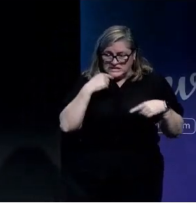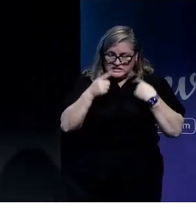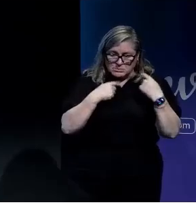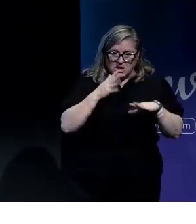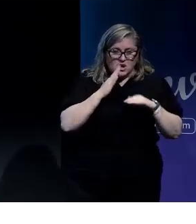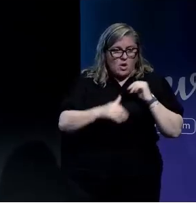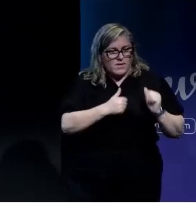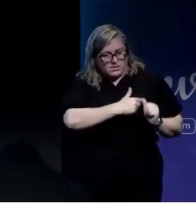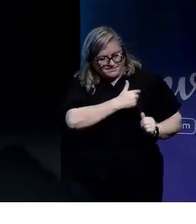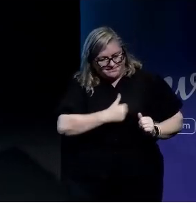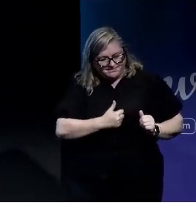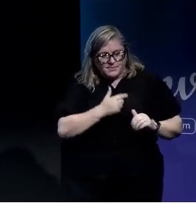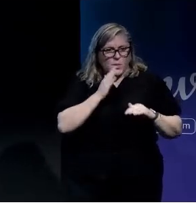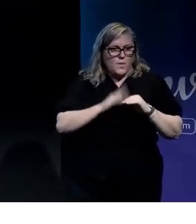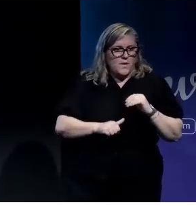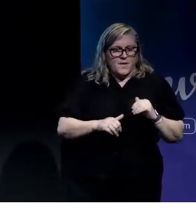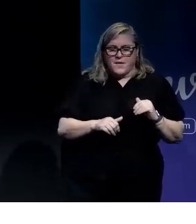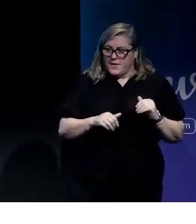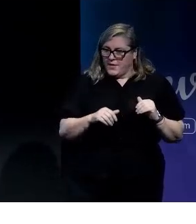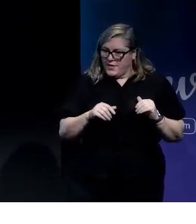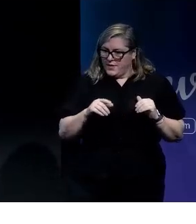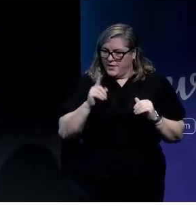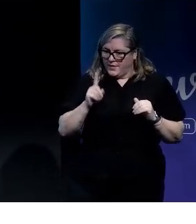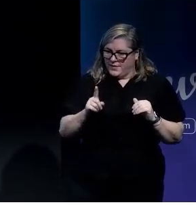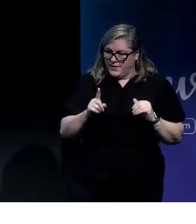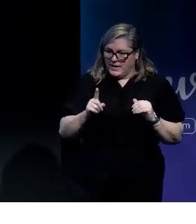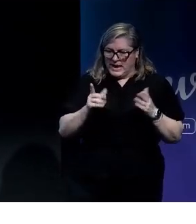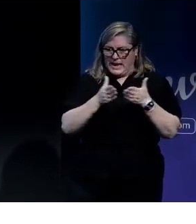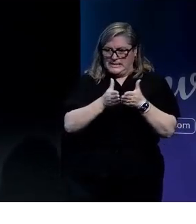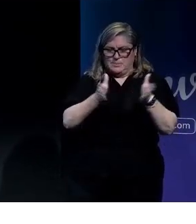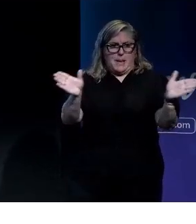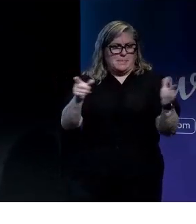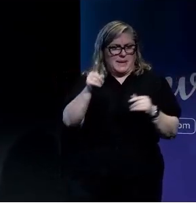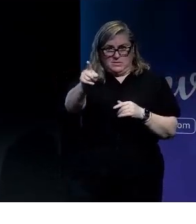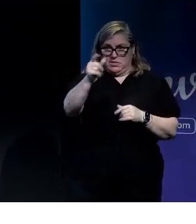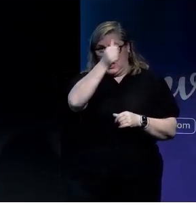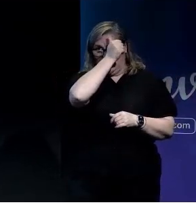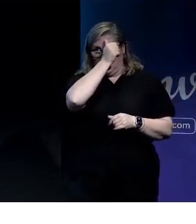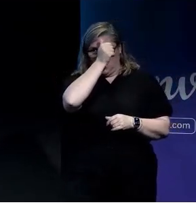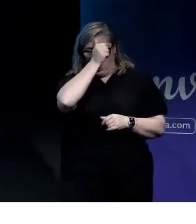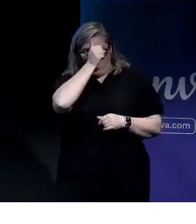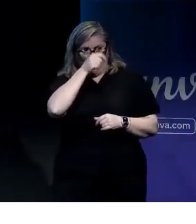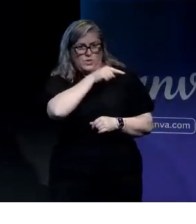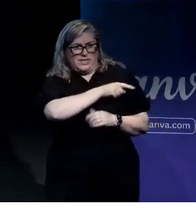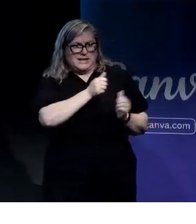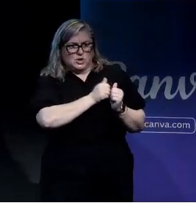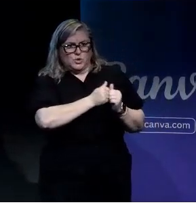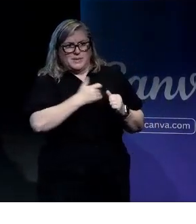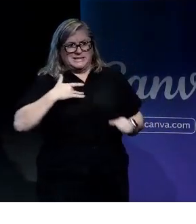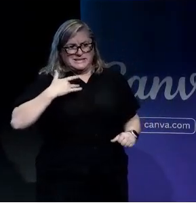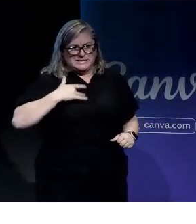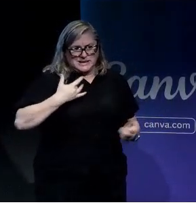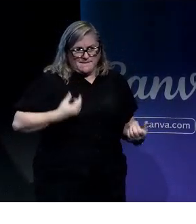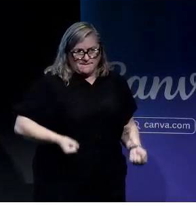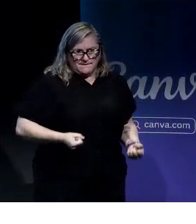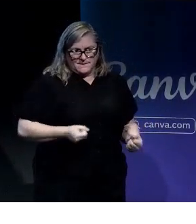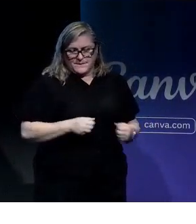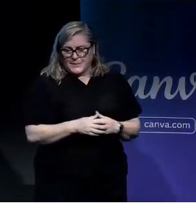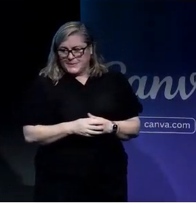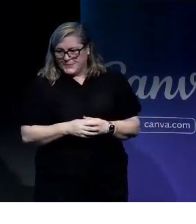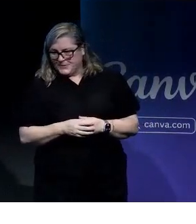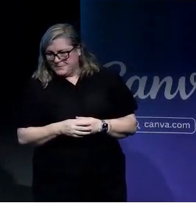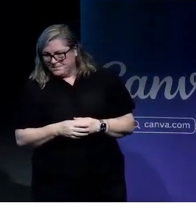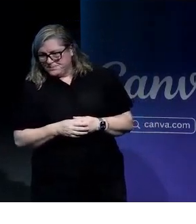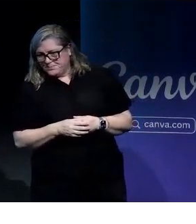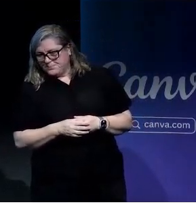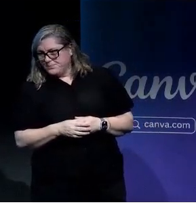to accessibility there as well, and it's public facing. It's a great document for